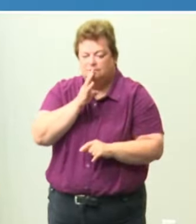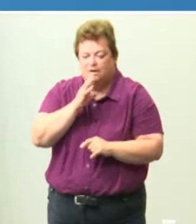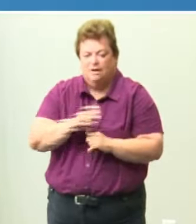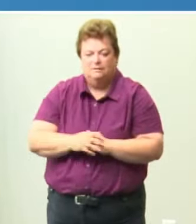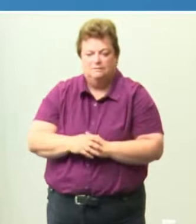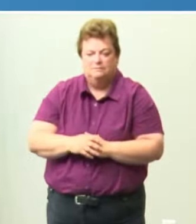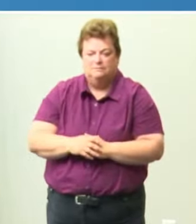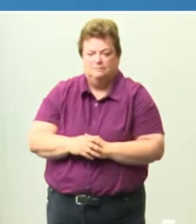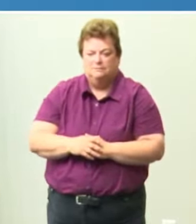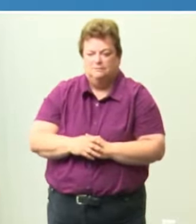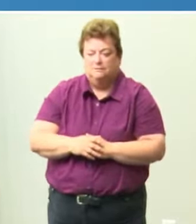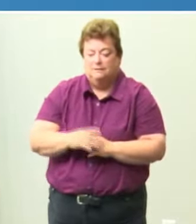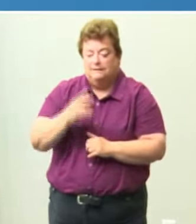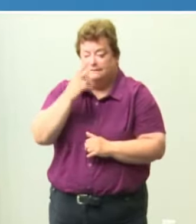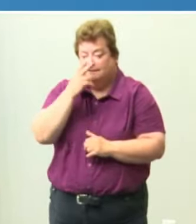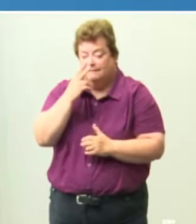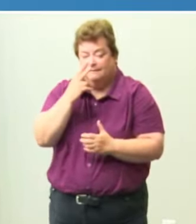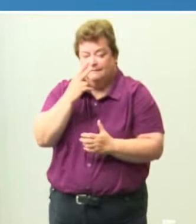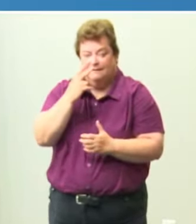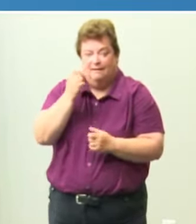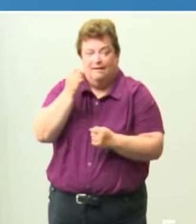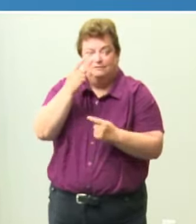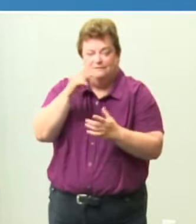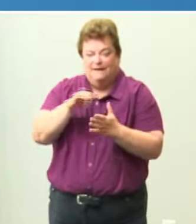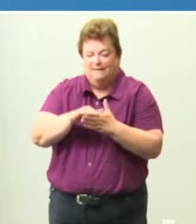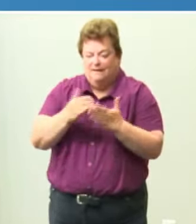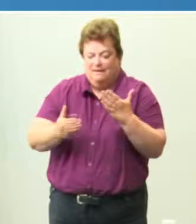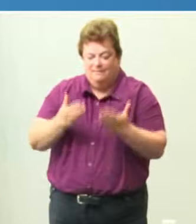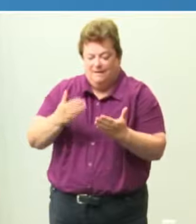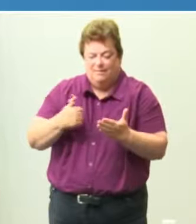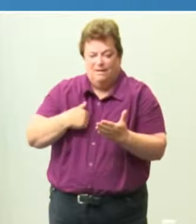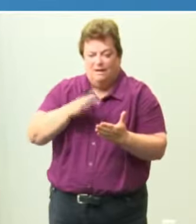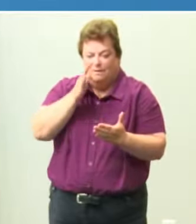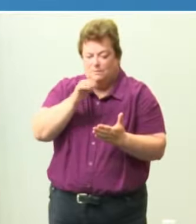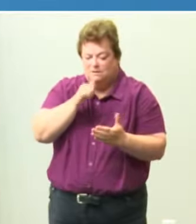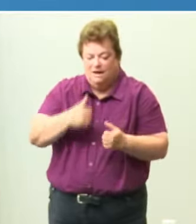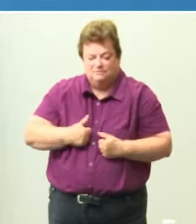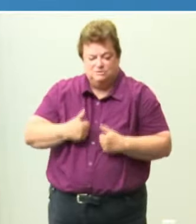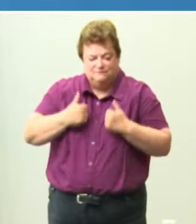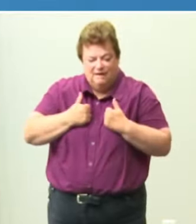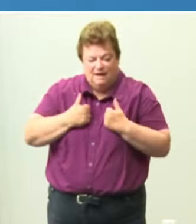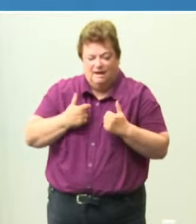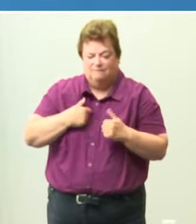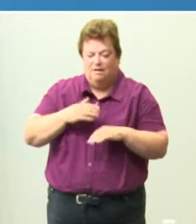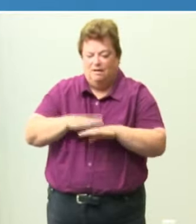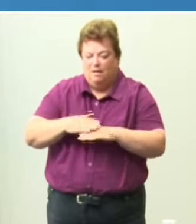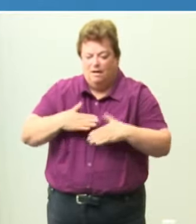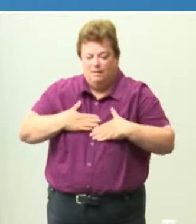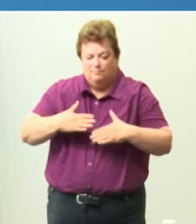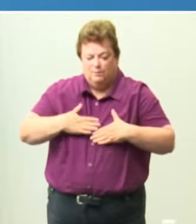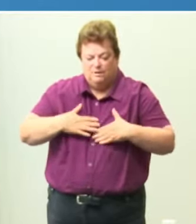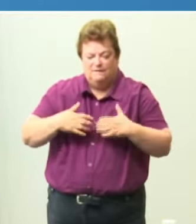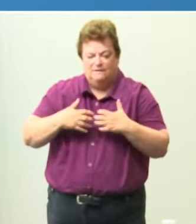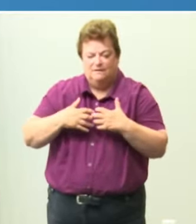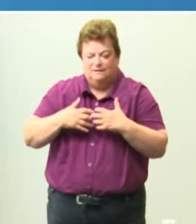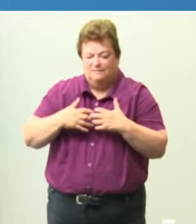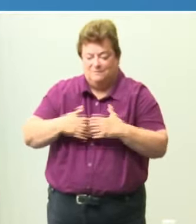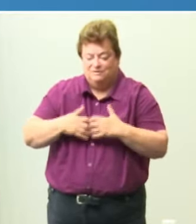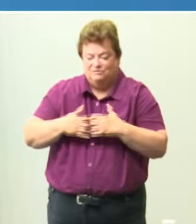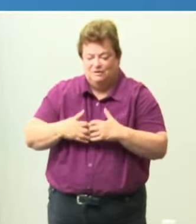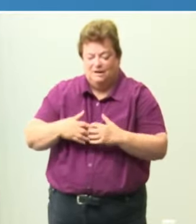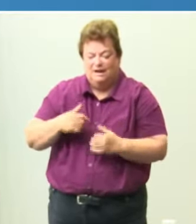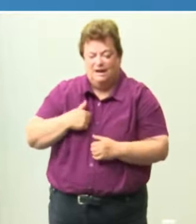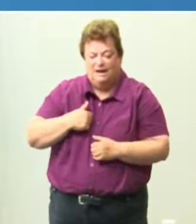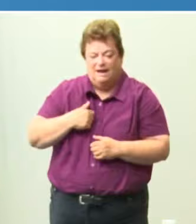seeing the fact that they may not survive or certainly may end up on a ventilator. And I took care of more patients below age 50 this week